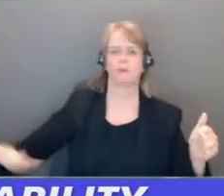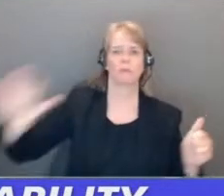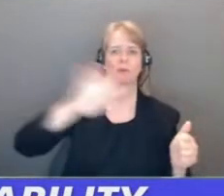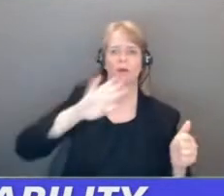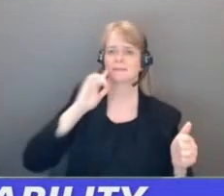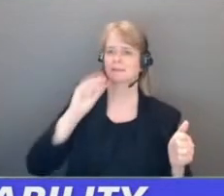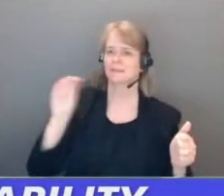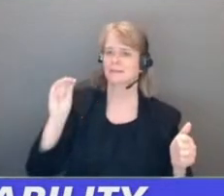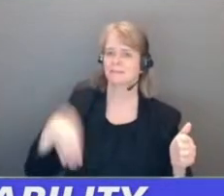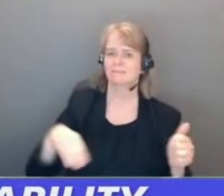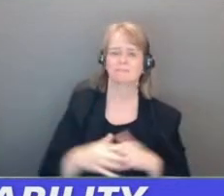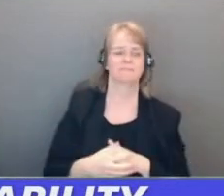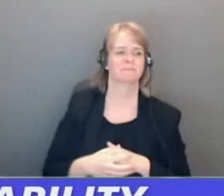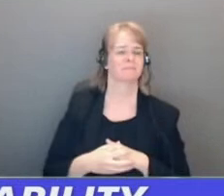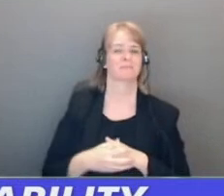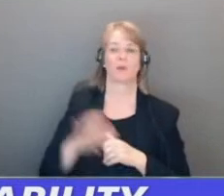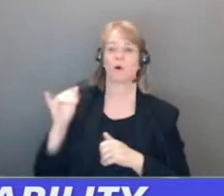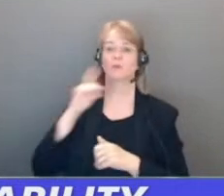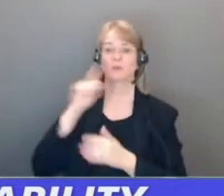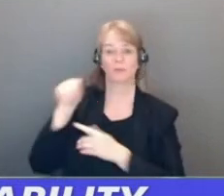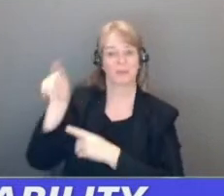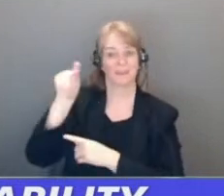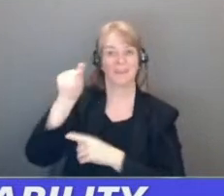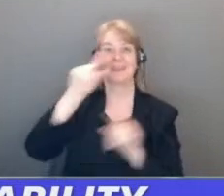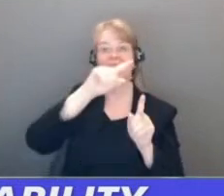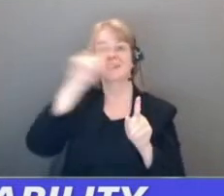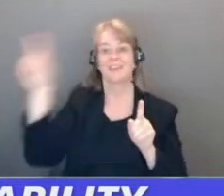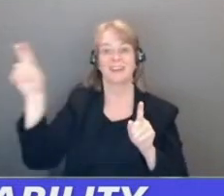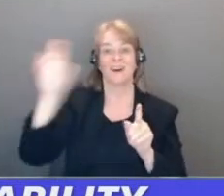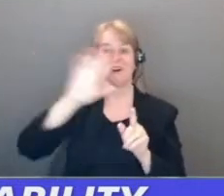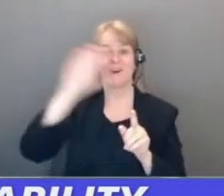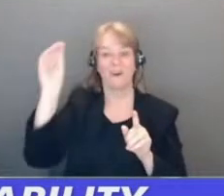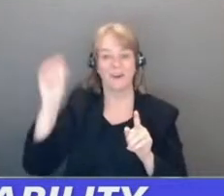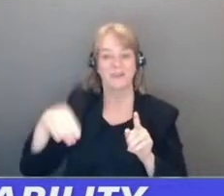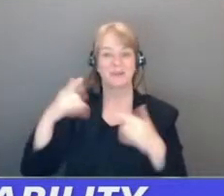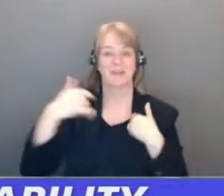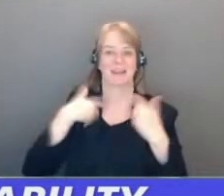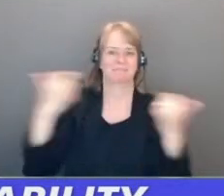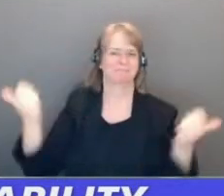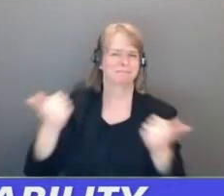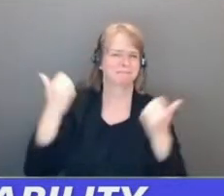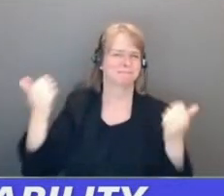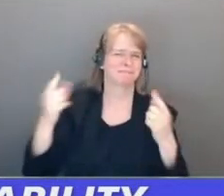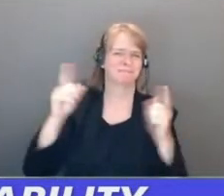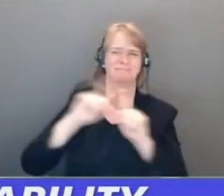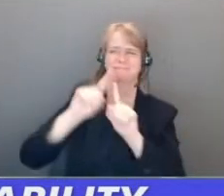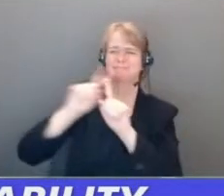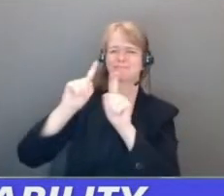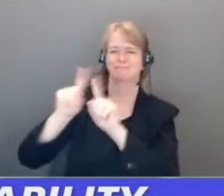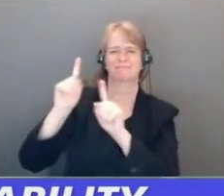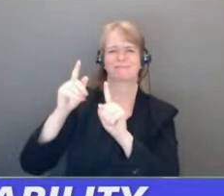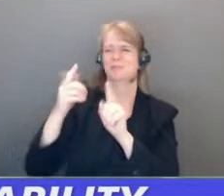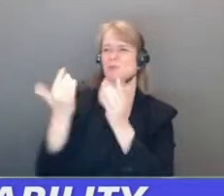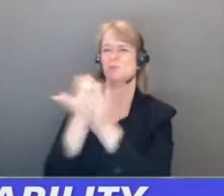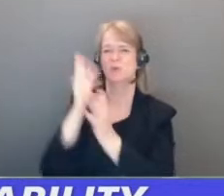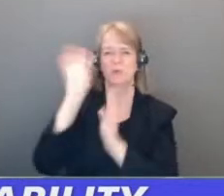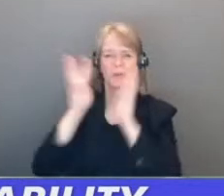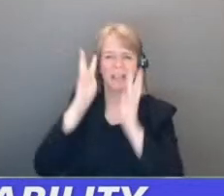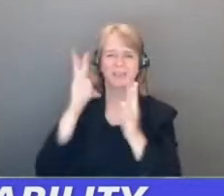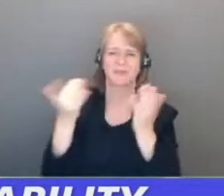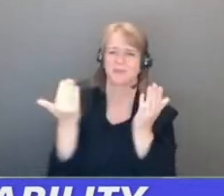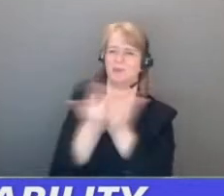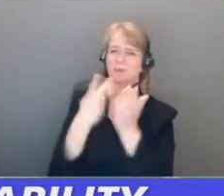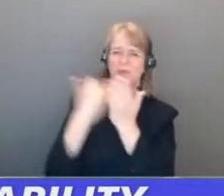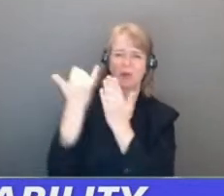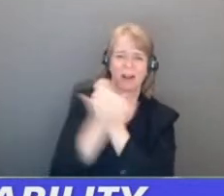the skyline of Ottawa than we've seen literally in a generation. So we got a lot of projects that were really stuck in the